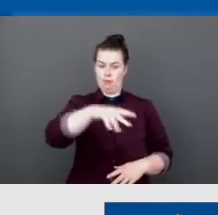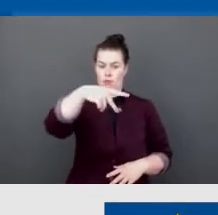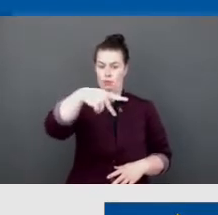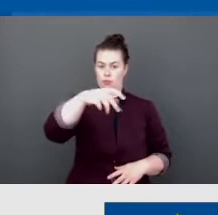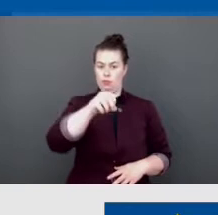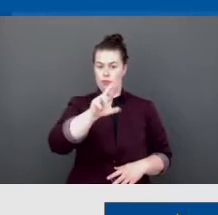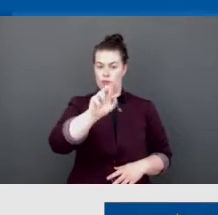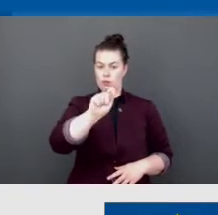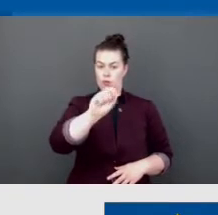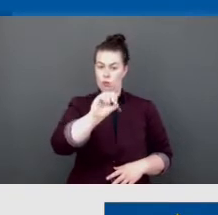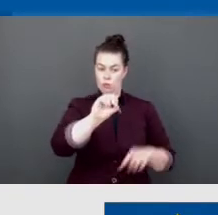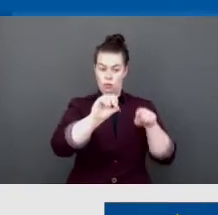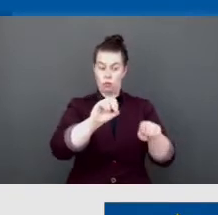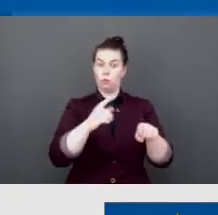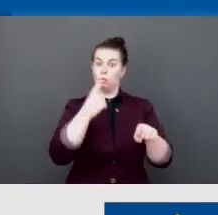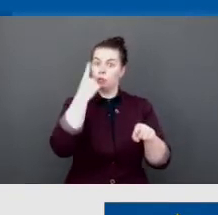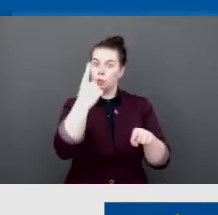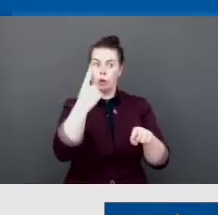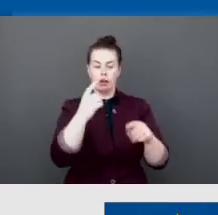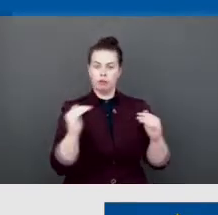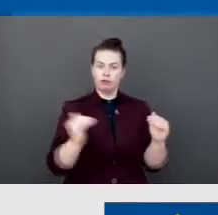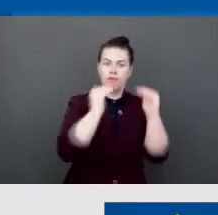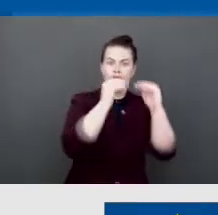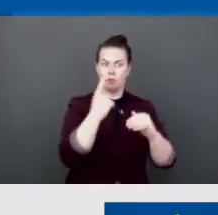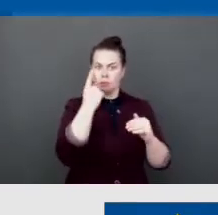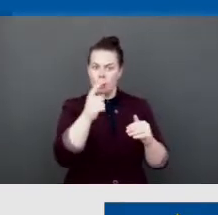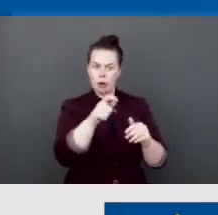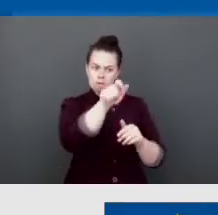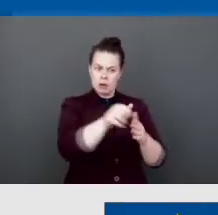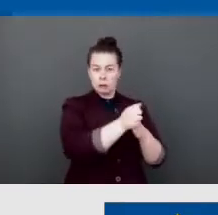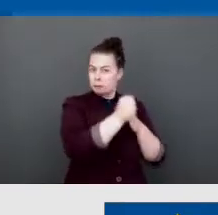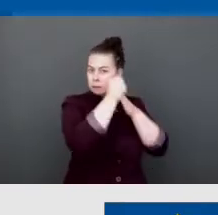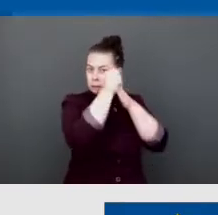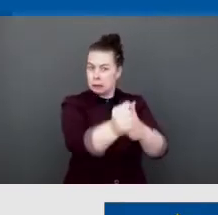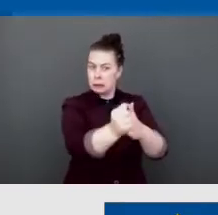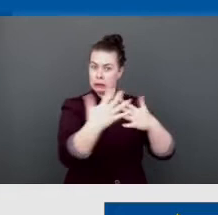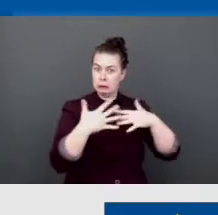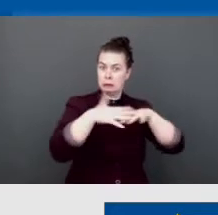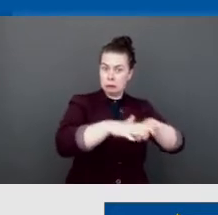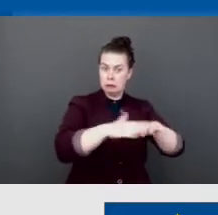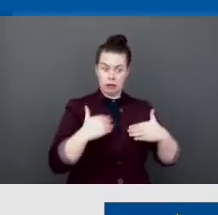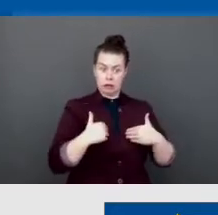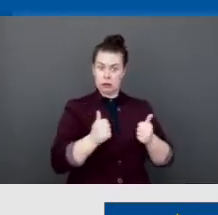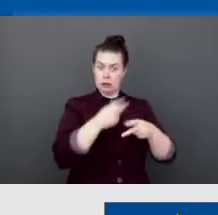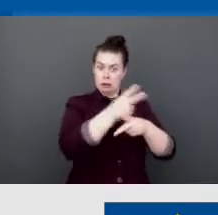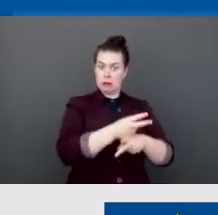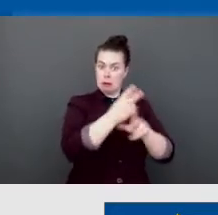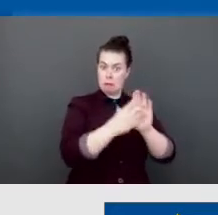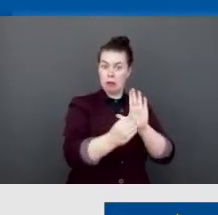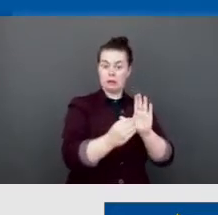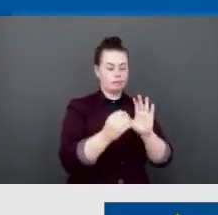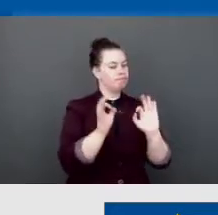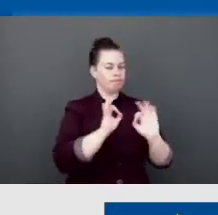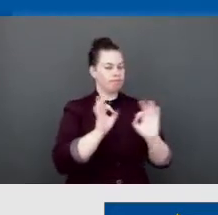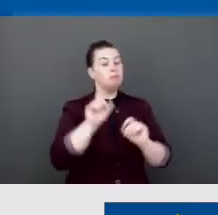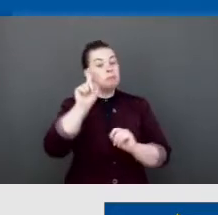of Porto, our region, there is no specific primary driver to push innovative integrated care models. What